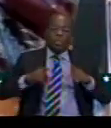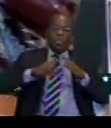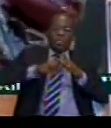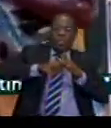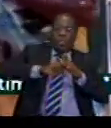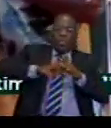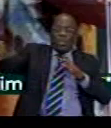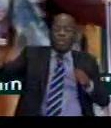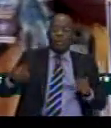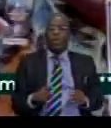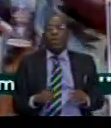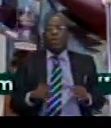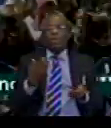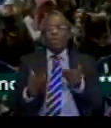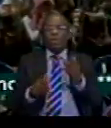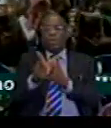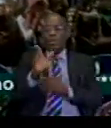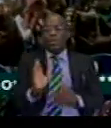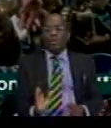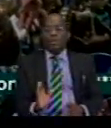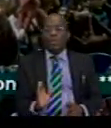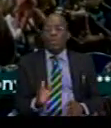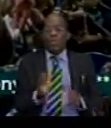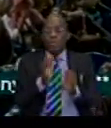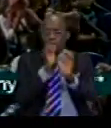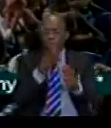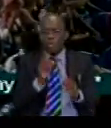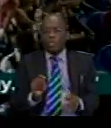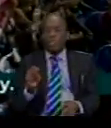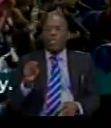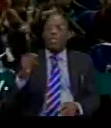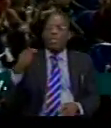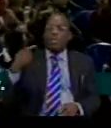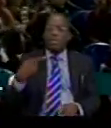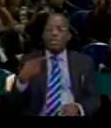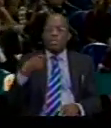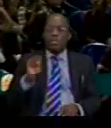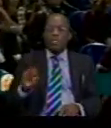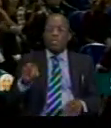in Jesus' name. Amen.